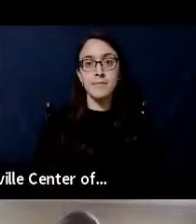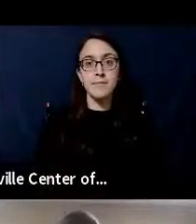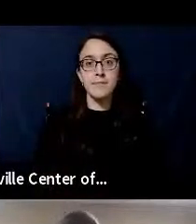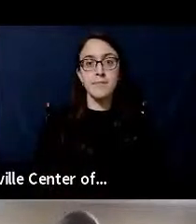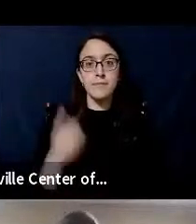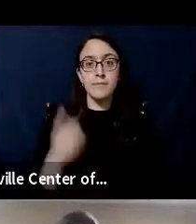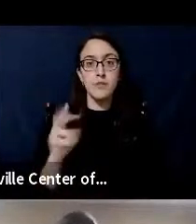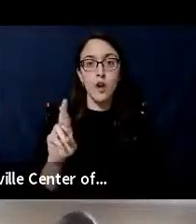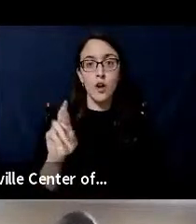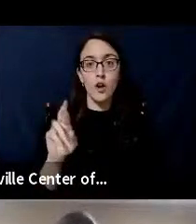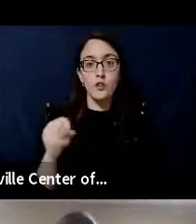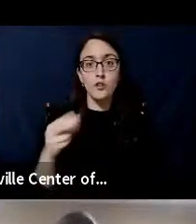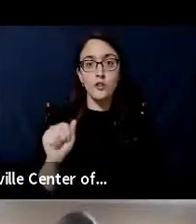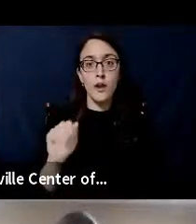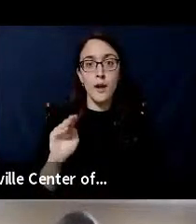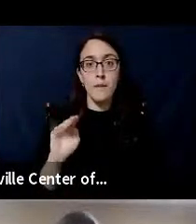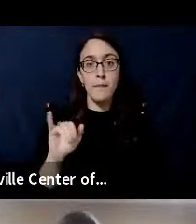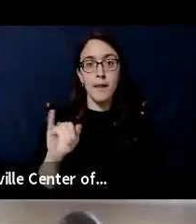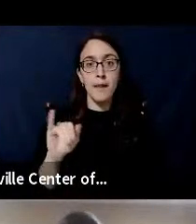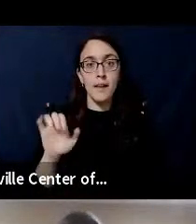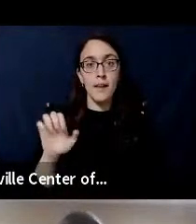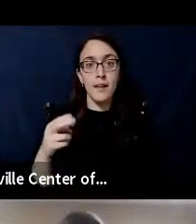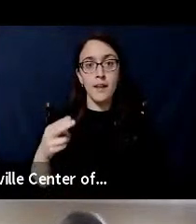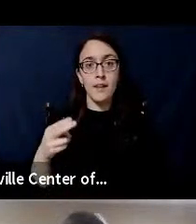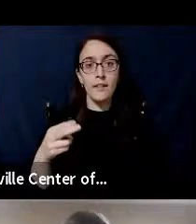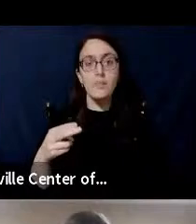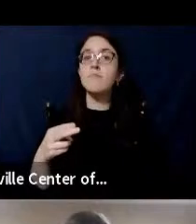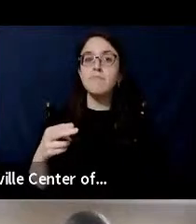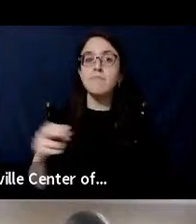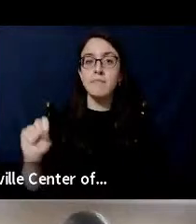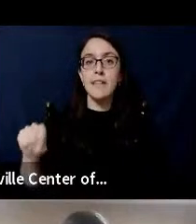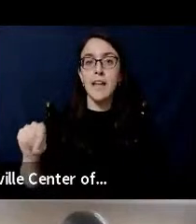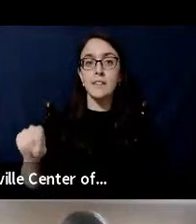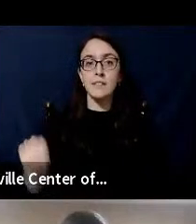Dr. Shamia? Yes.